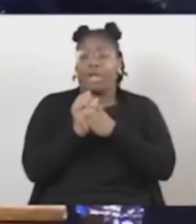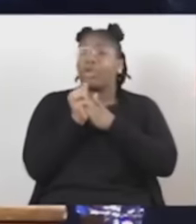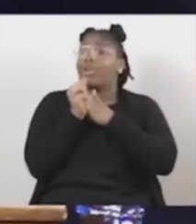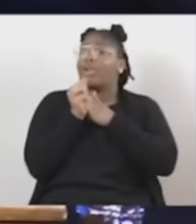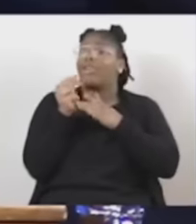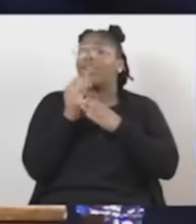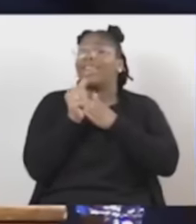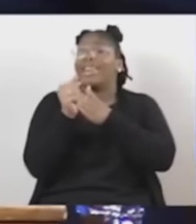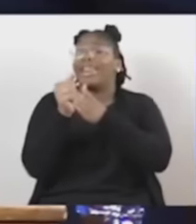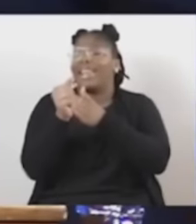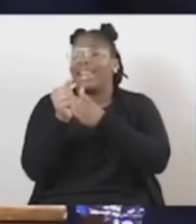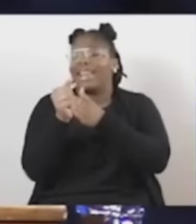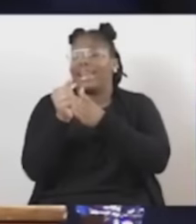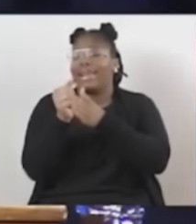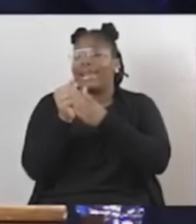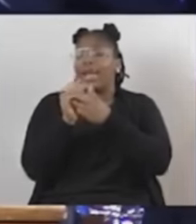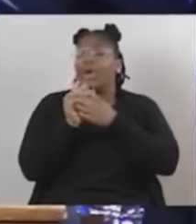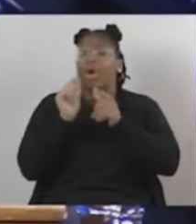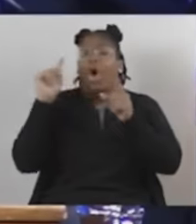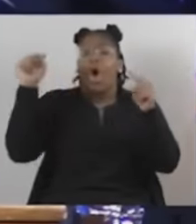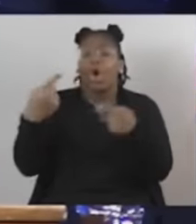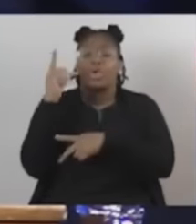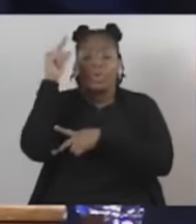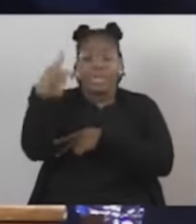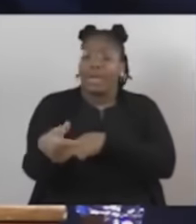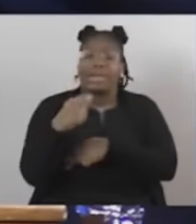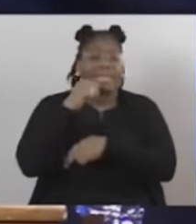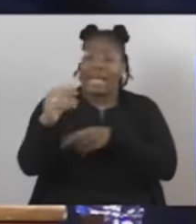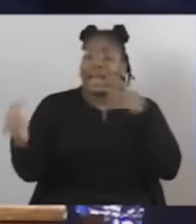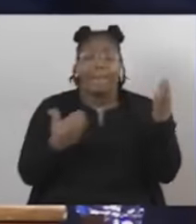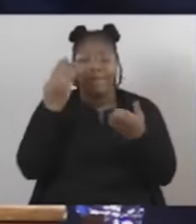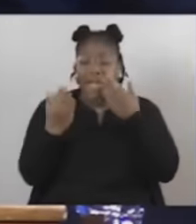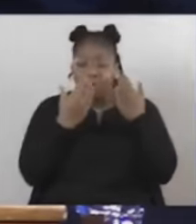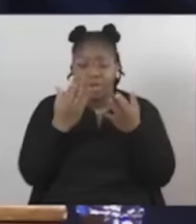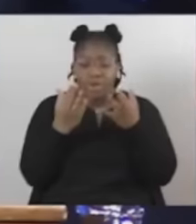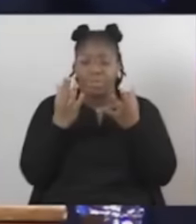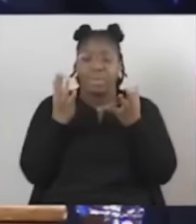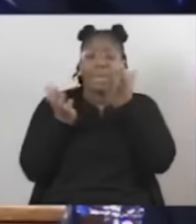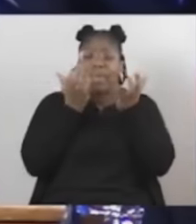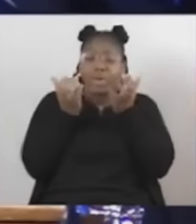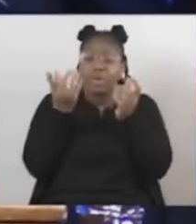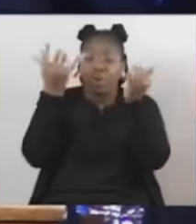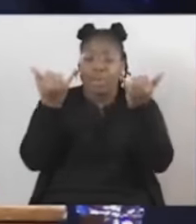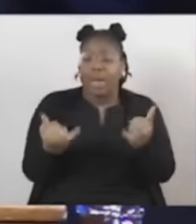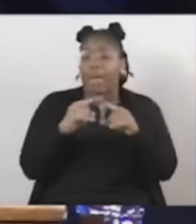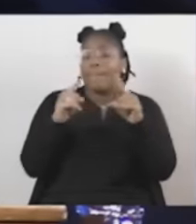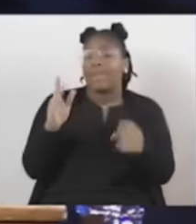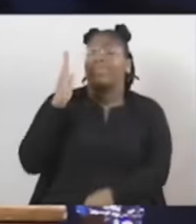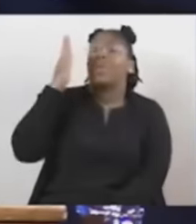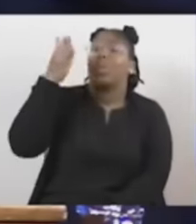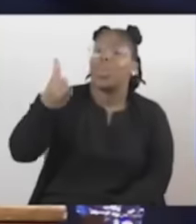Let's address it now, because it's not going to embarrass you now. But if we don't address it now, it will embarrass